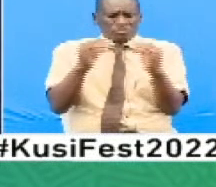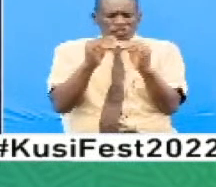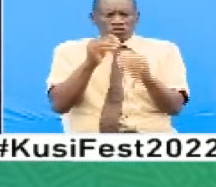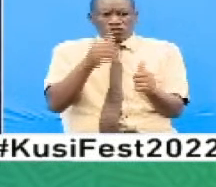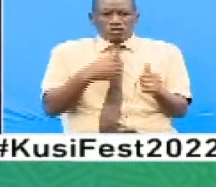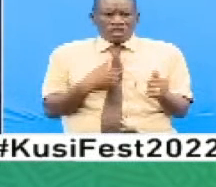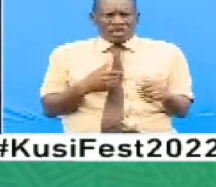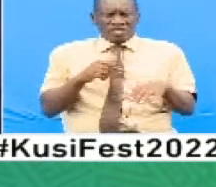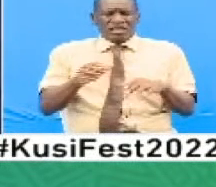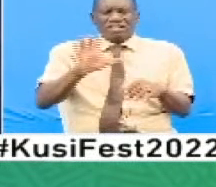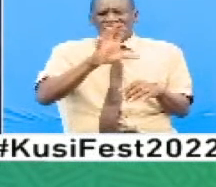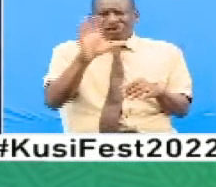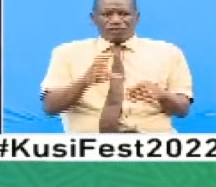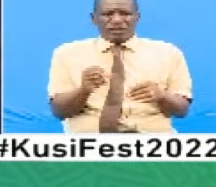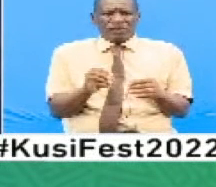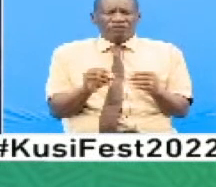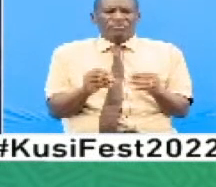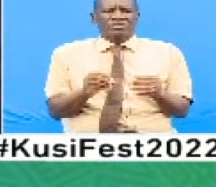across Africa,